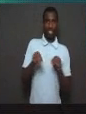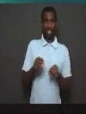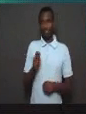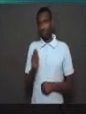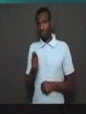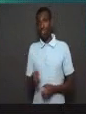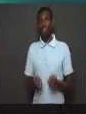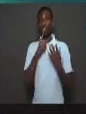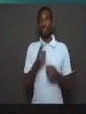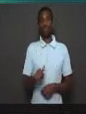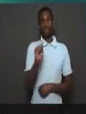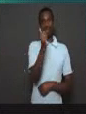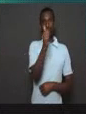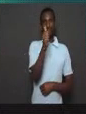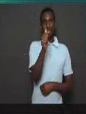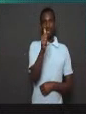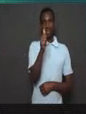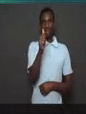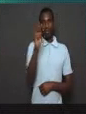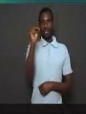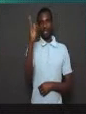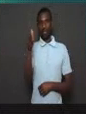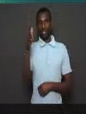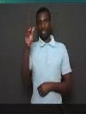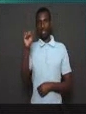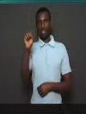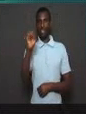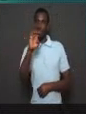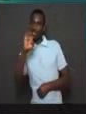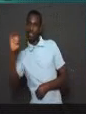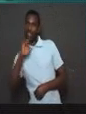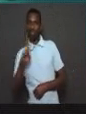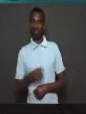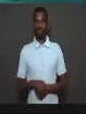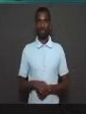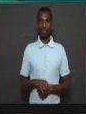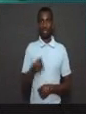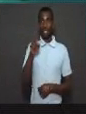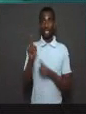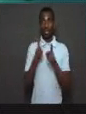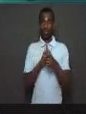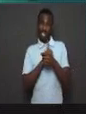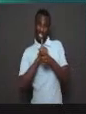speed of 10 meters per second east along a straight road.